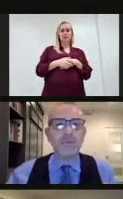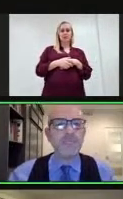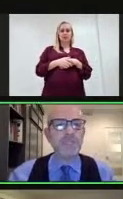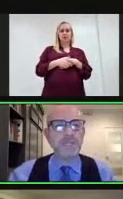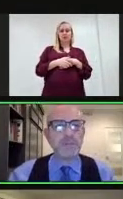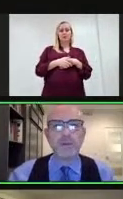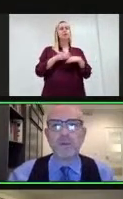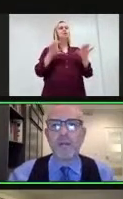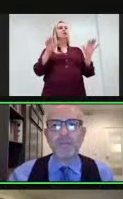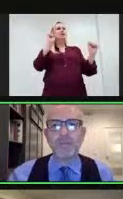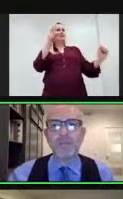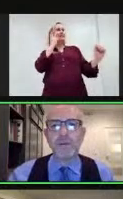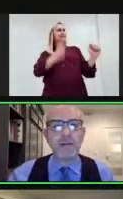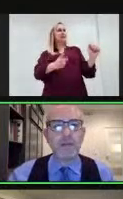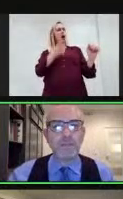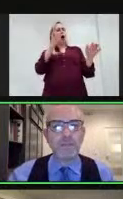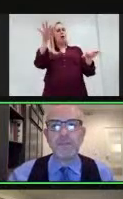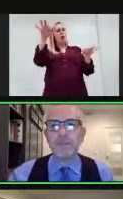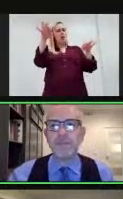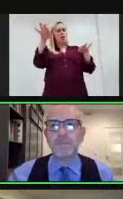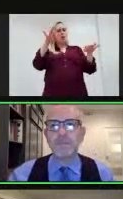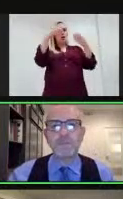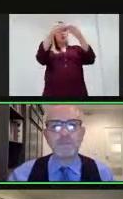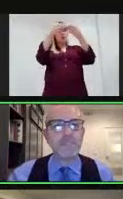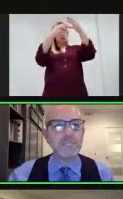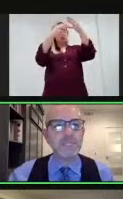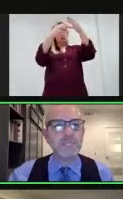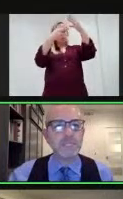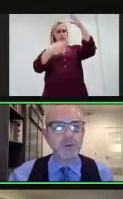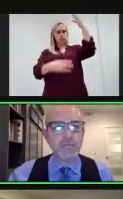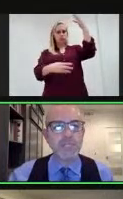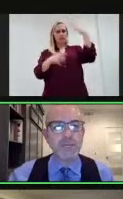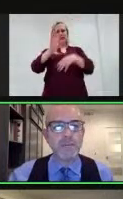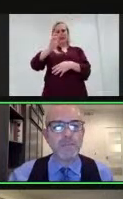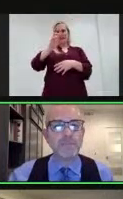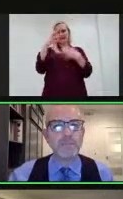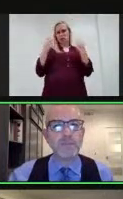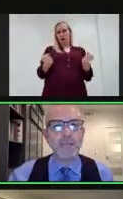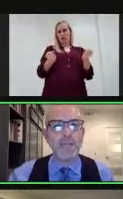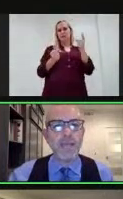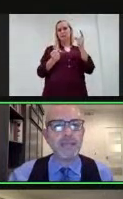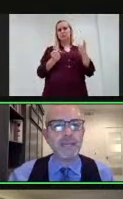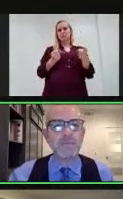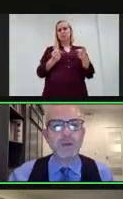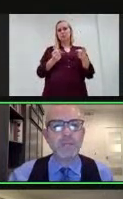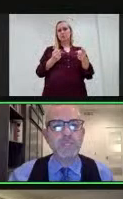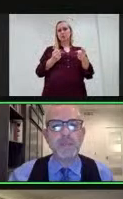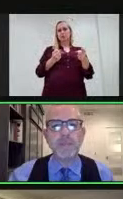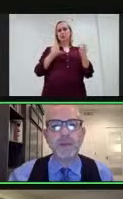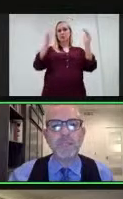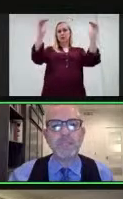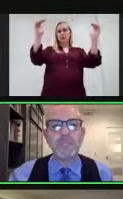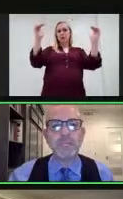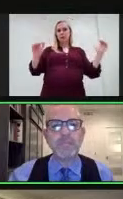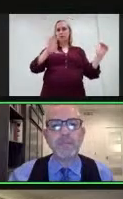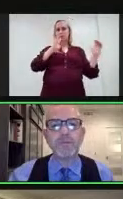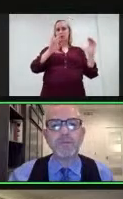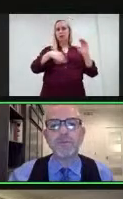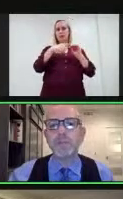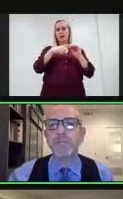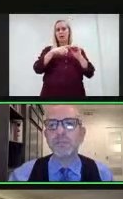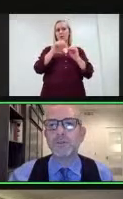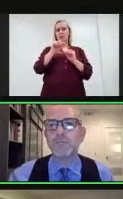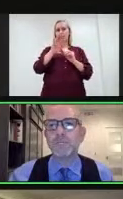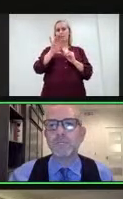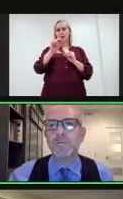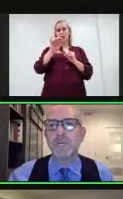So as you see, so we're gonna walk through six strengths. And the next one I wanna speak about is the abundant